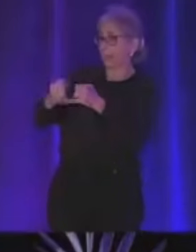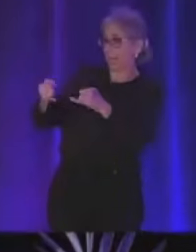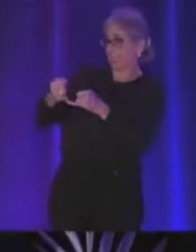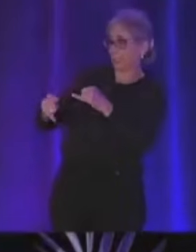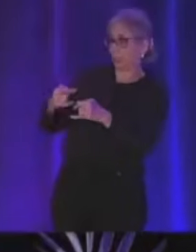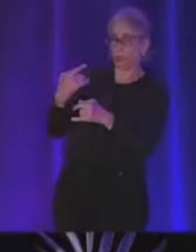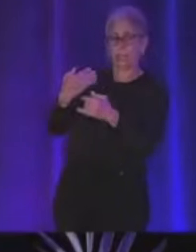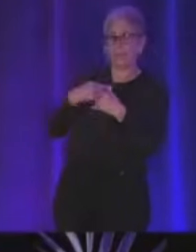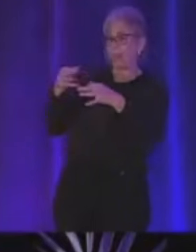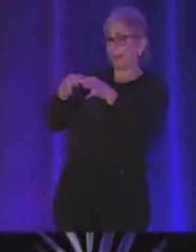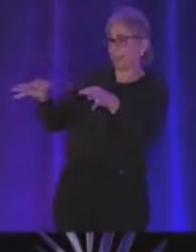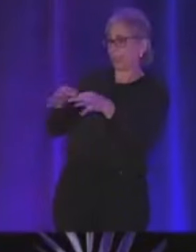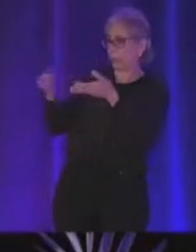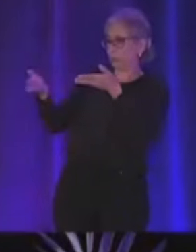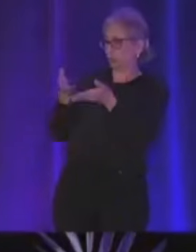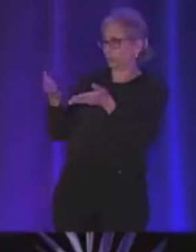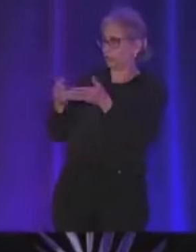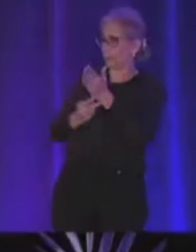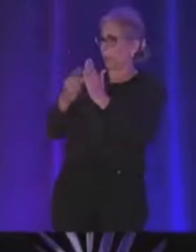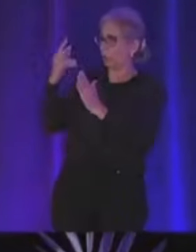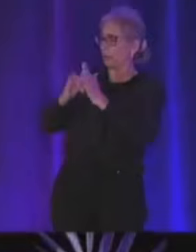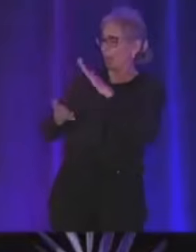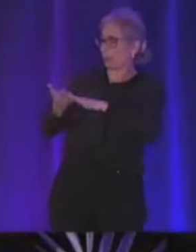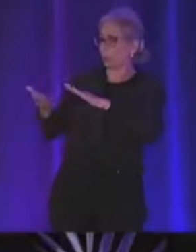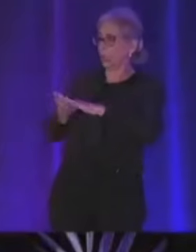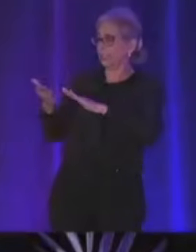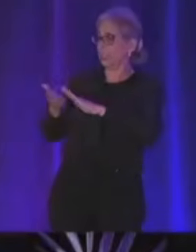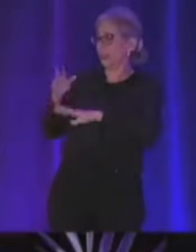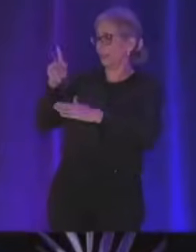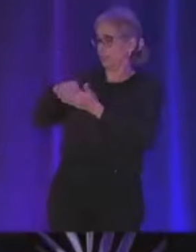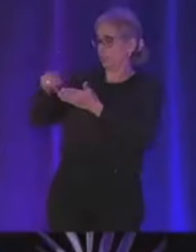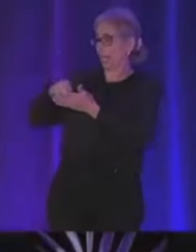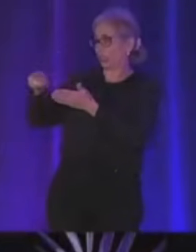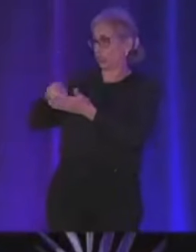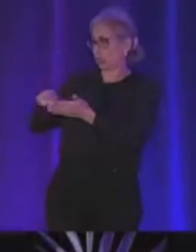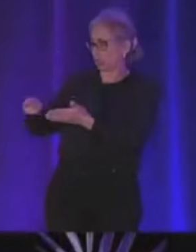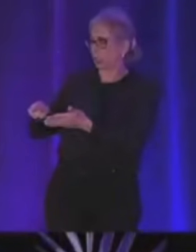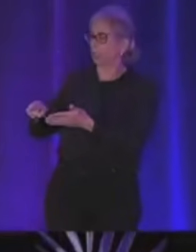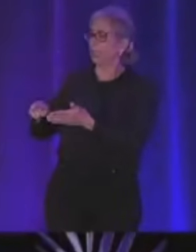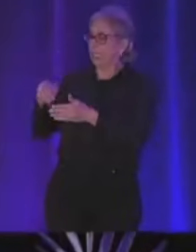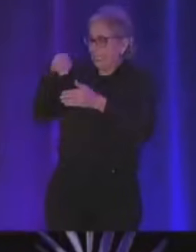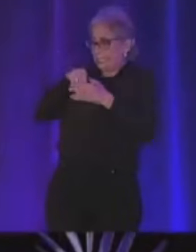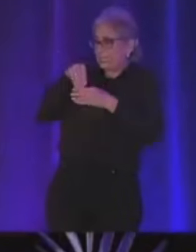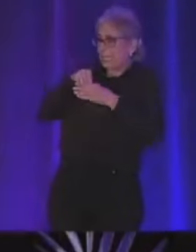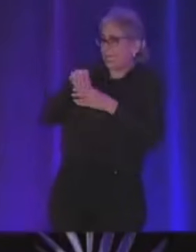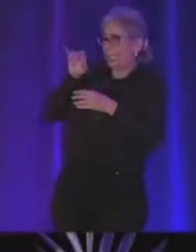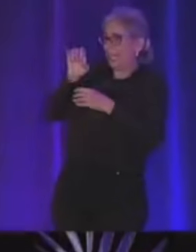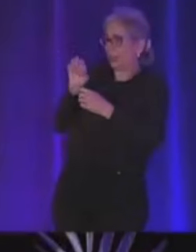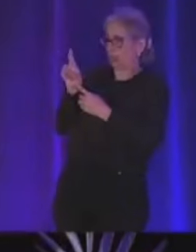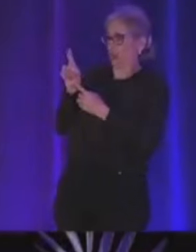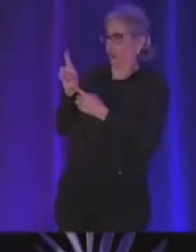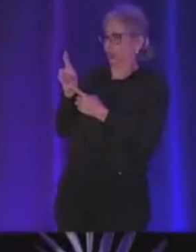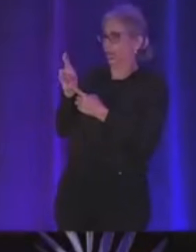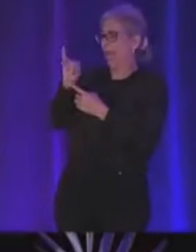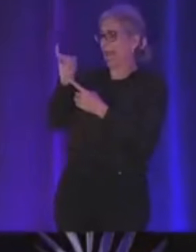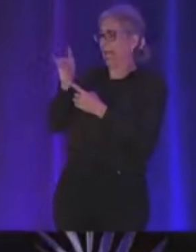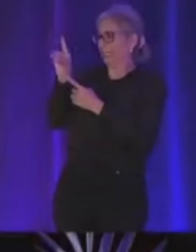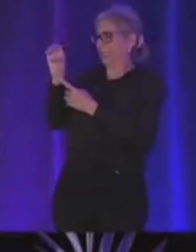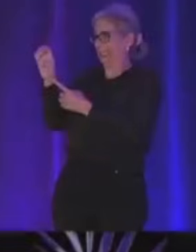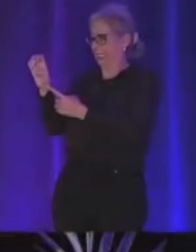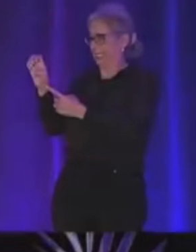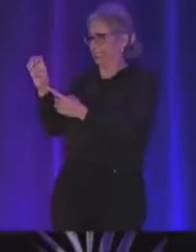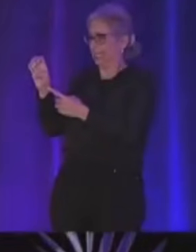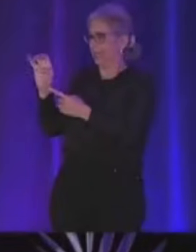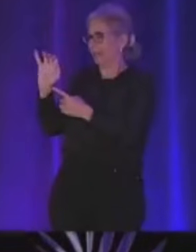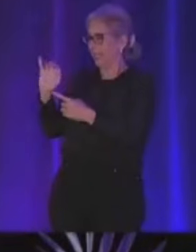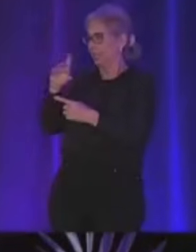have the language service, which is the program that runs the type checker and or compiler inside an editor or IDE, such as VS